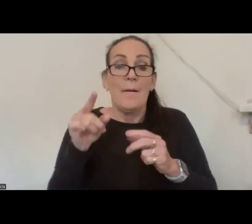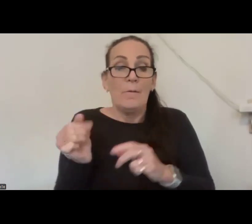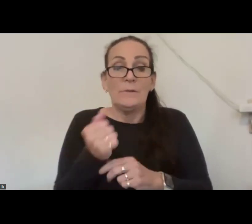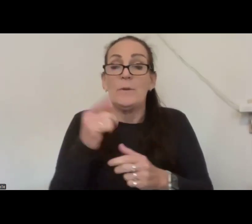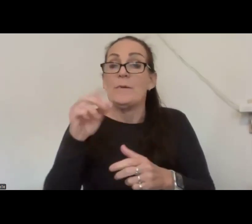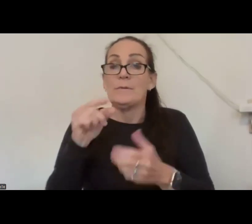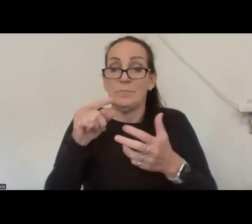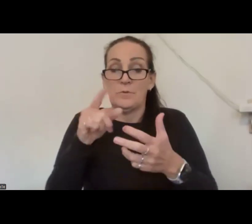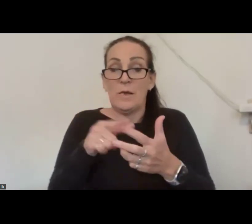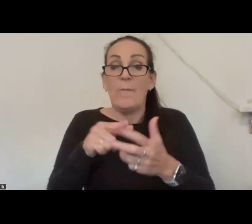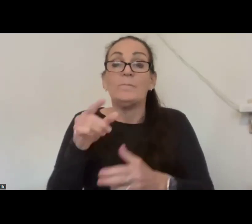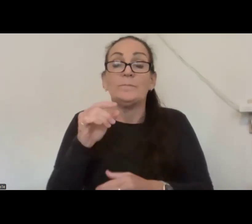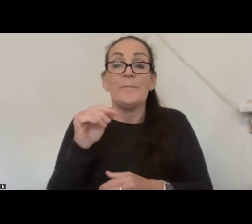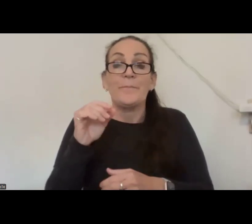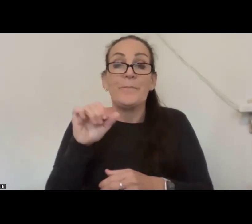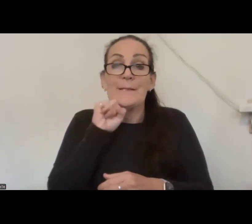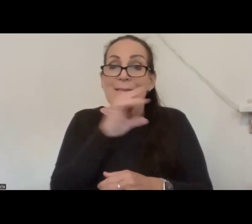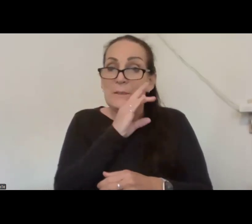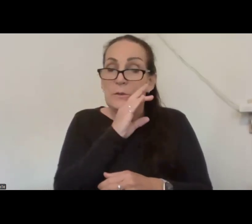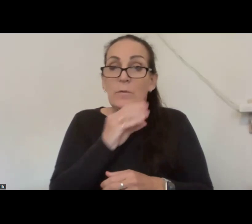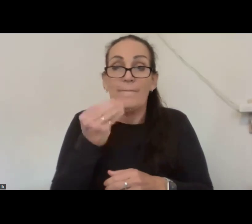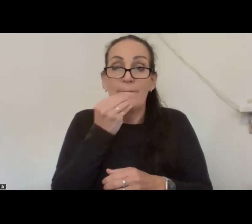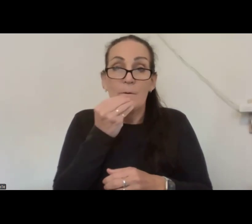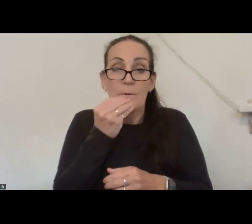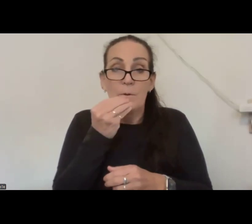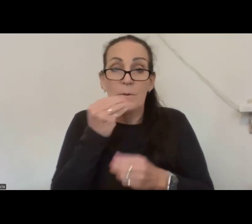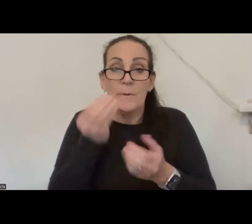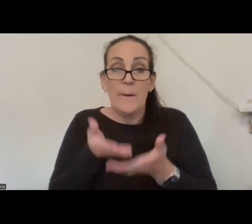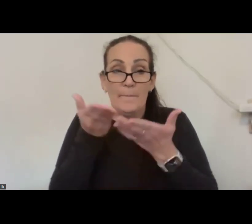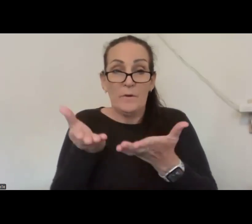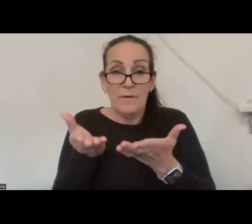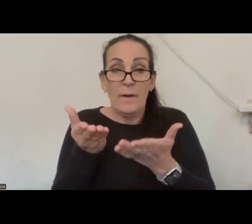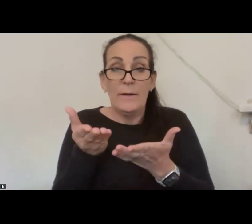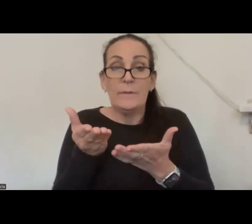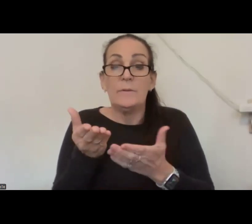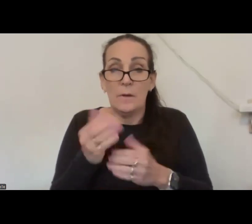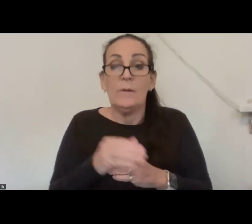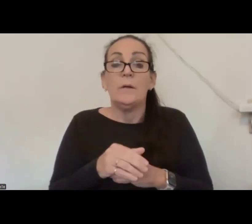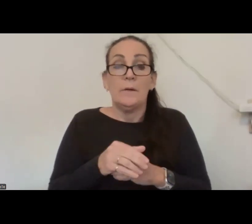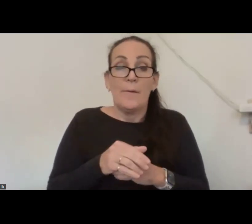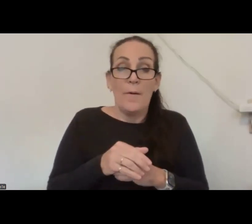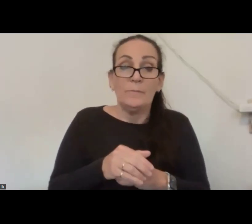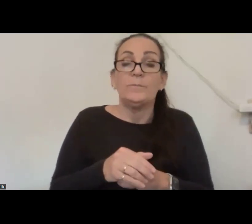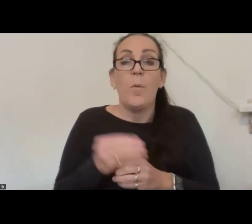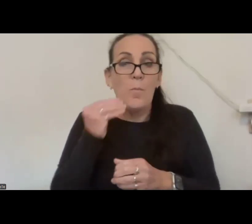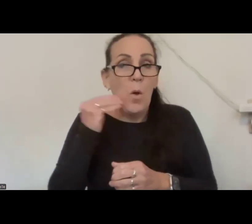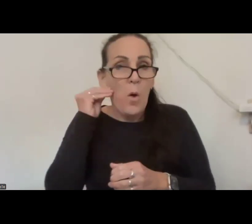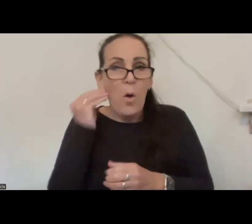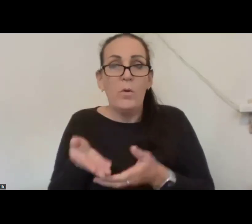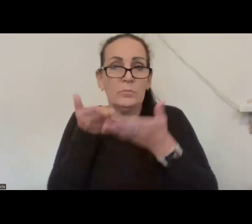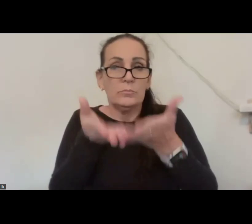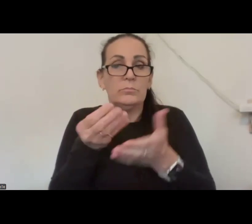would be home delivered and congregate meals. That's far and away the largest program that every AAA